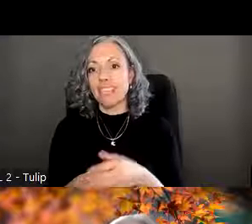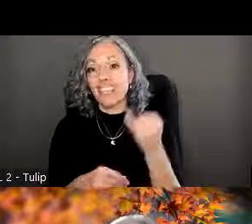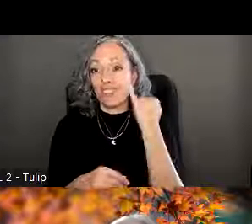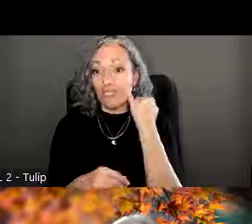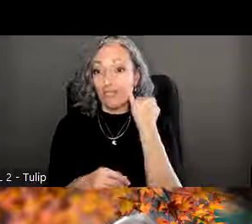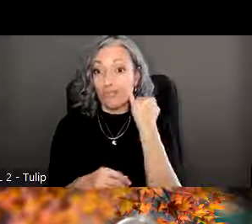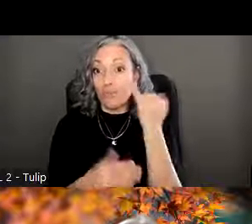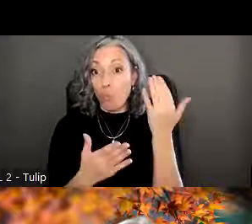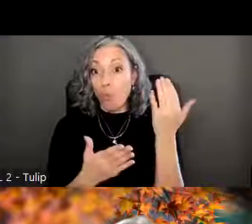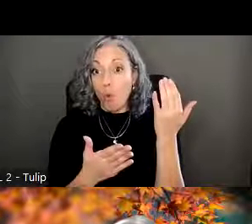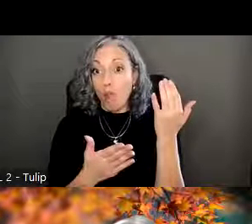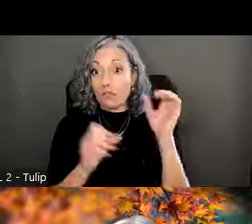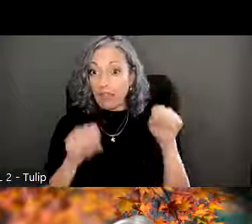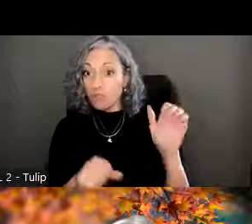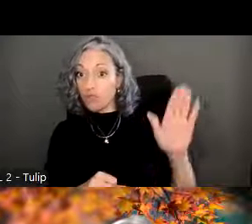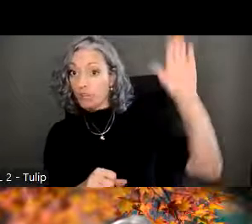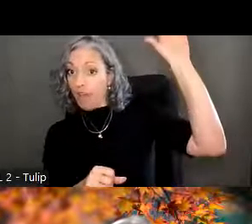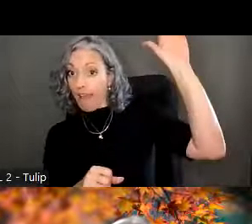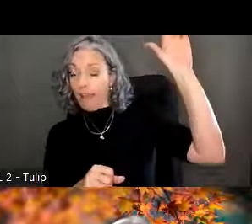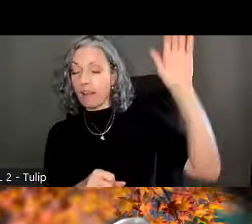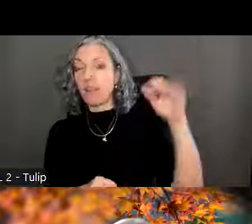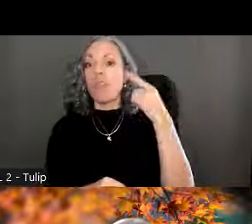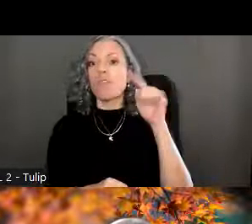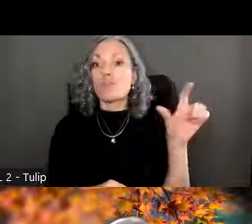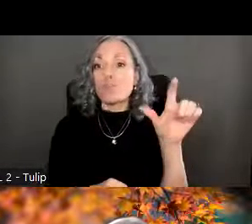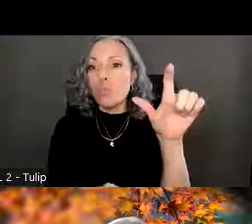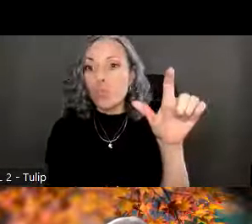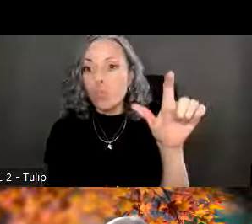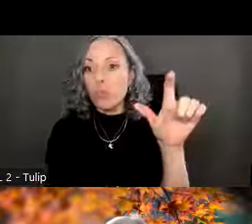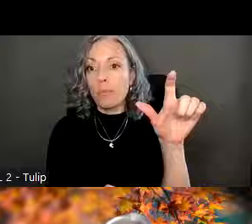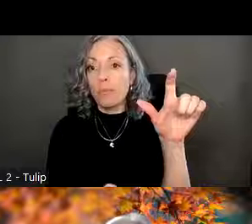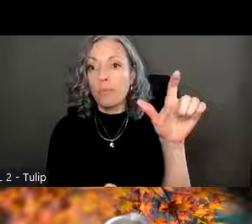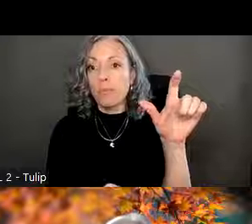you can raise your hand. For our Zoom